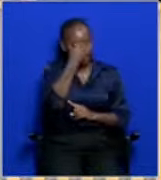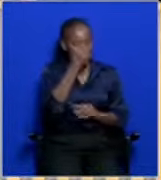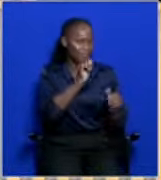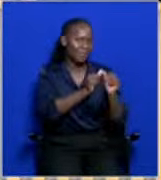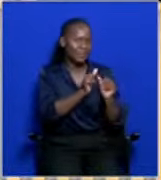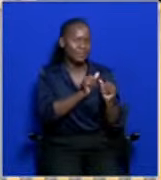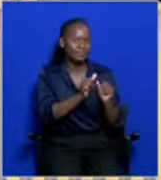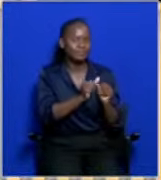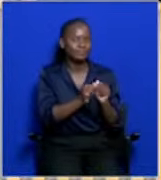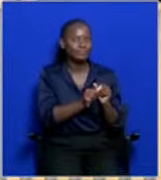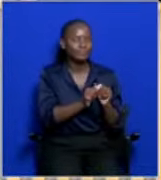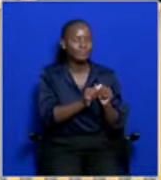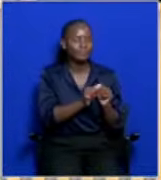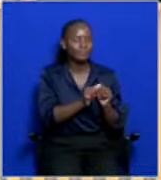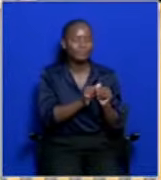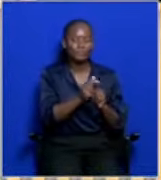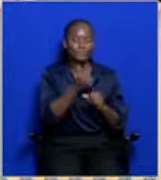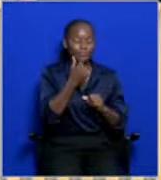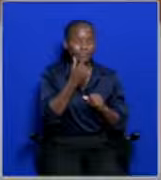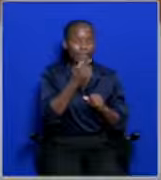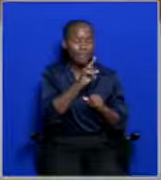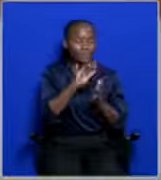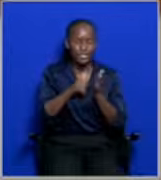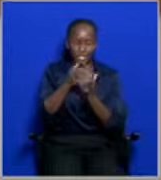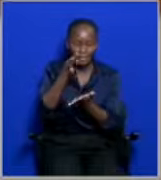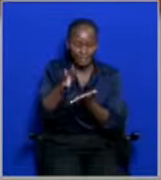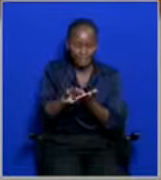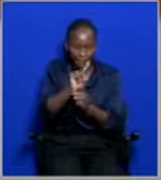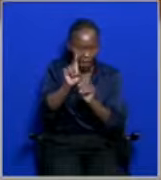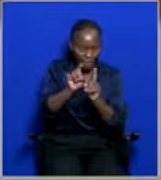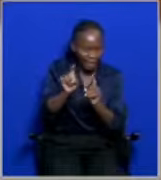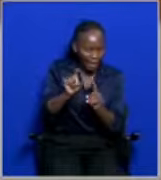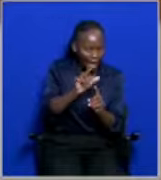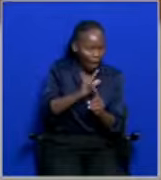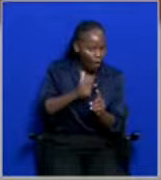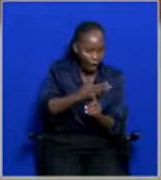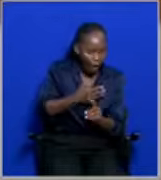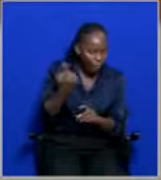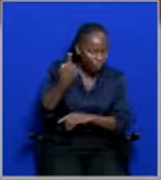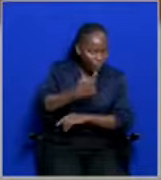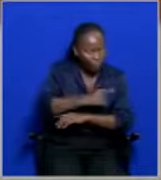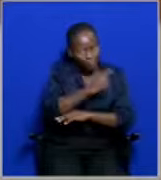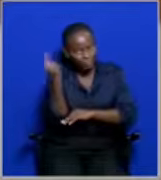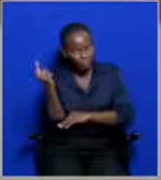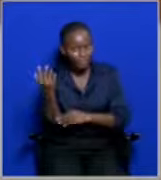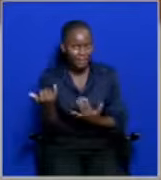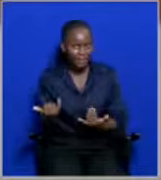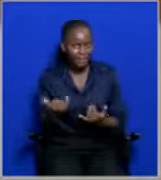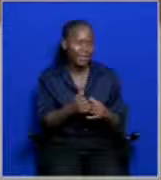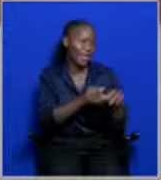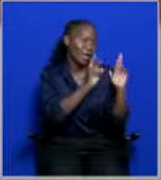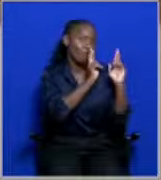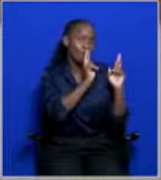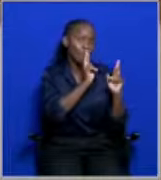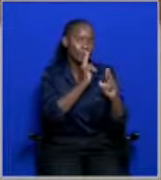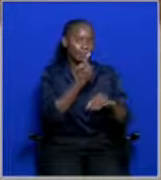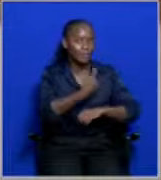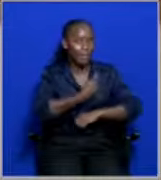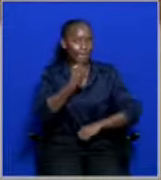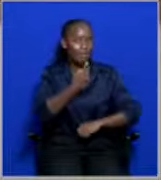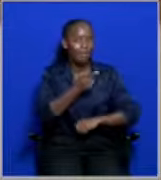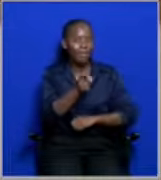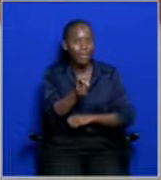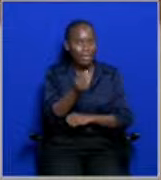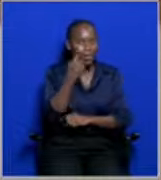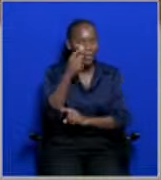not suggesting that. All right. I was hoping to finish by 4. By 4, all right. But regarding the